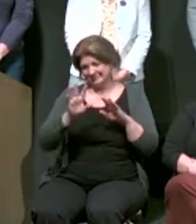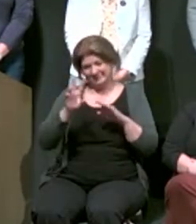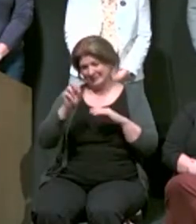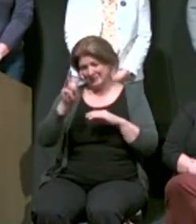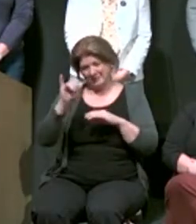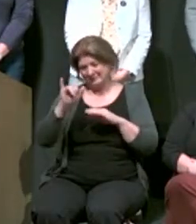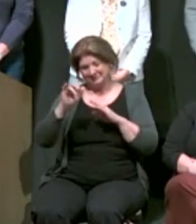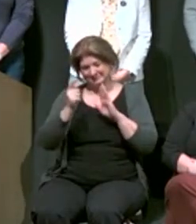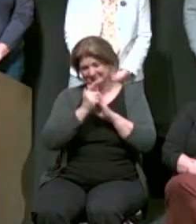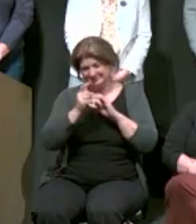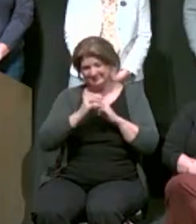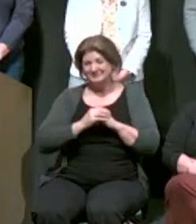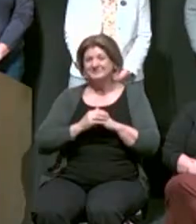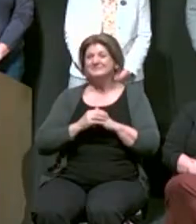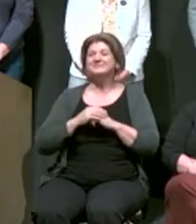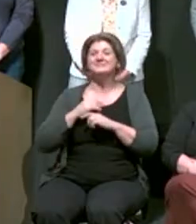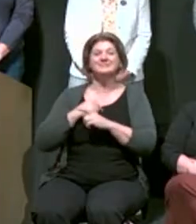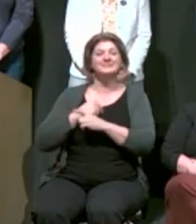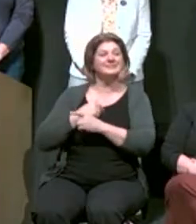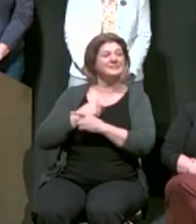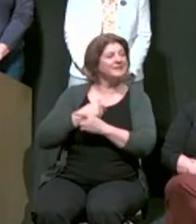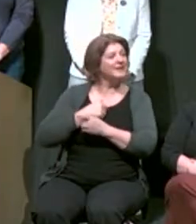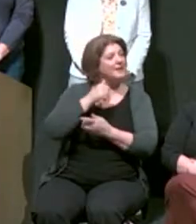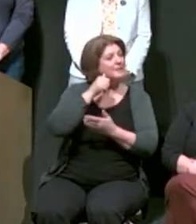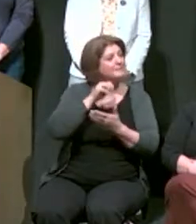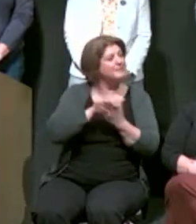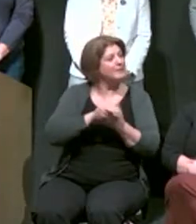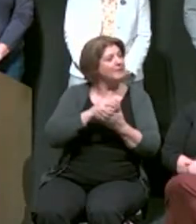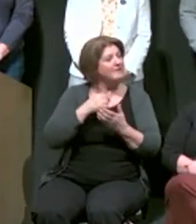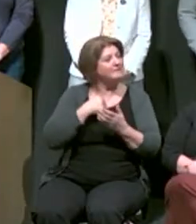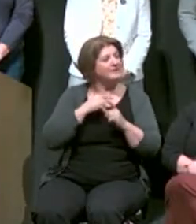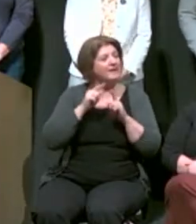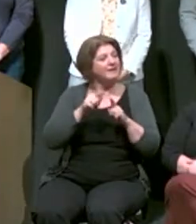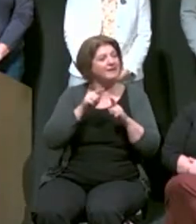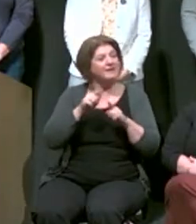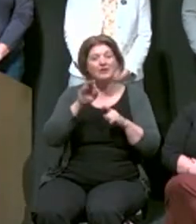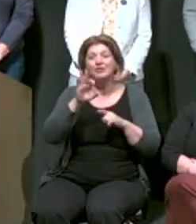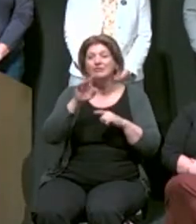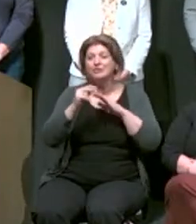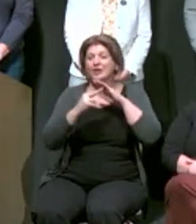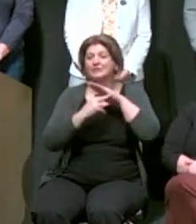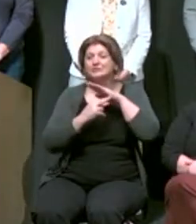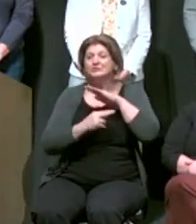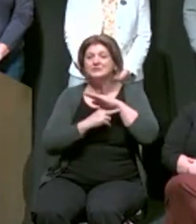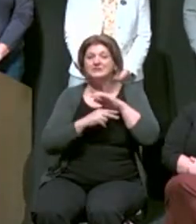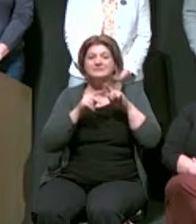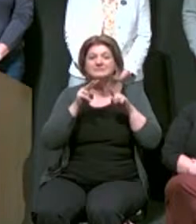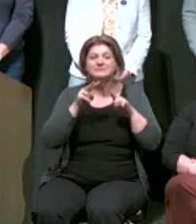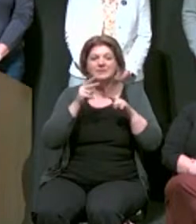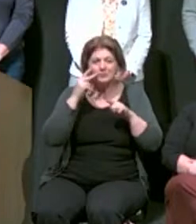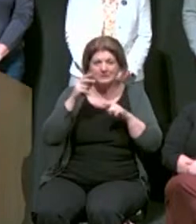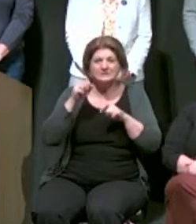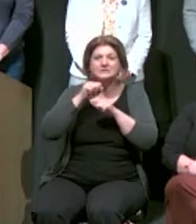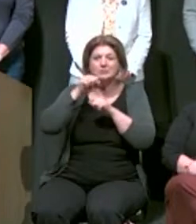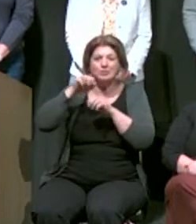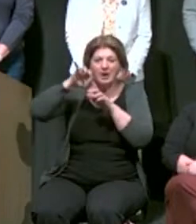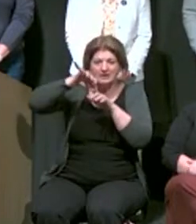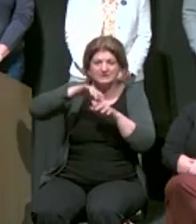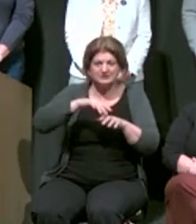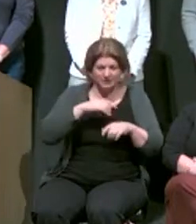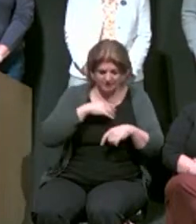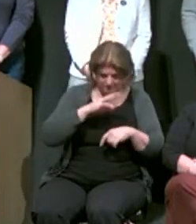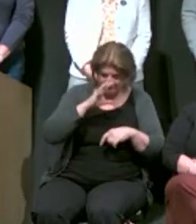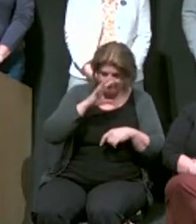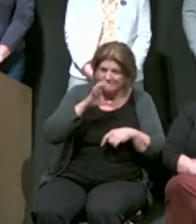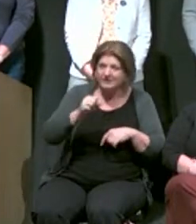So my wife and I frequent Front Street, and we look down in there and we notice this rock slide, and I'm fascinated